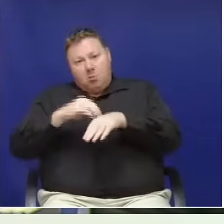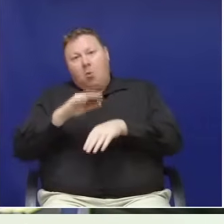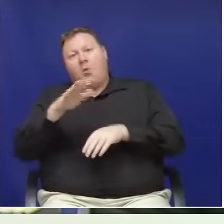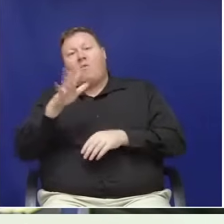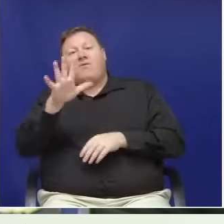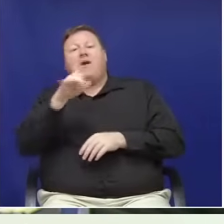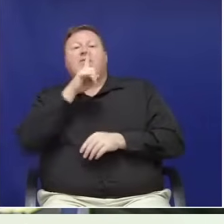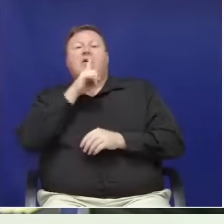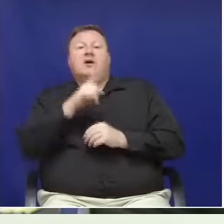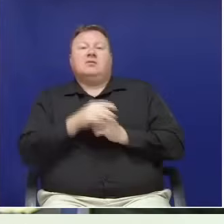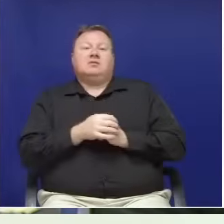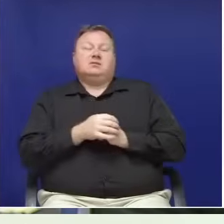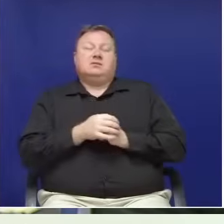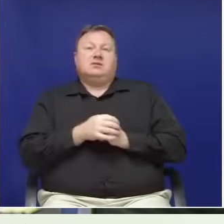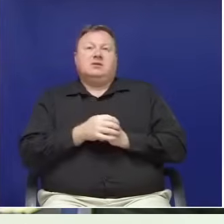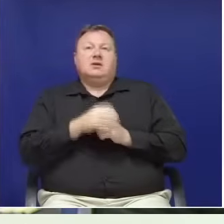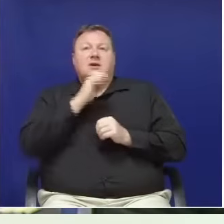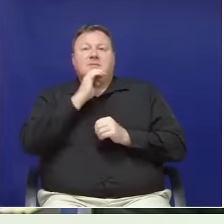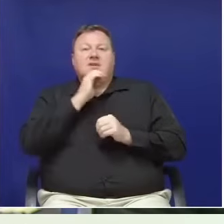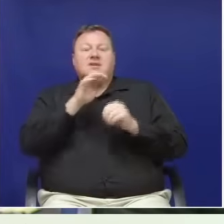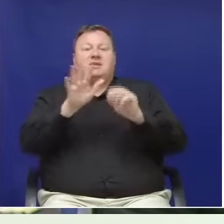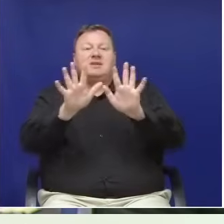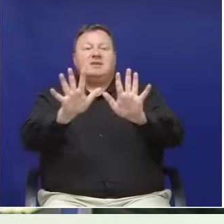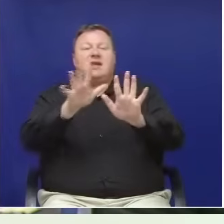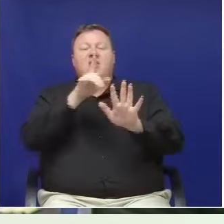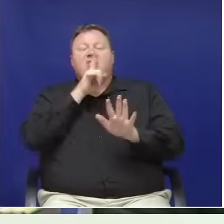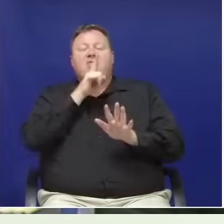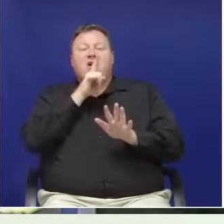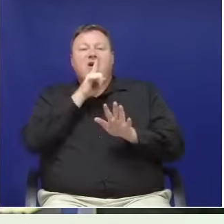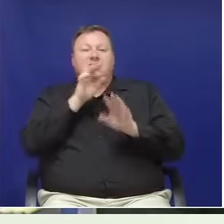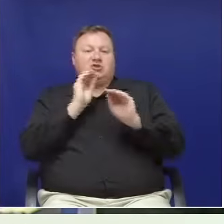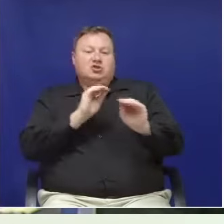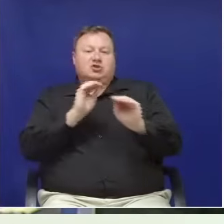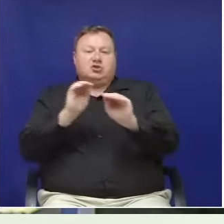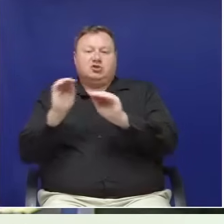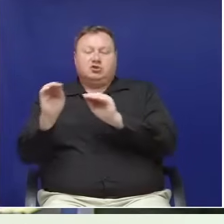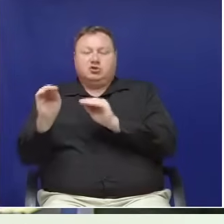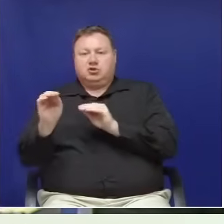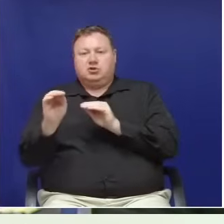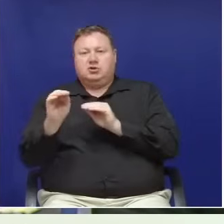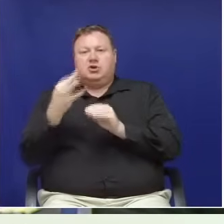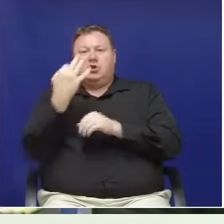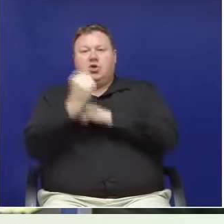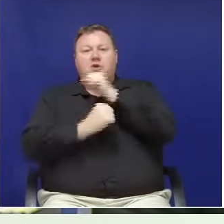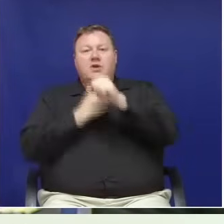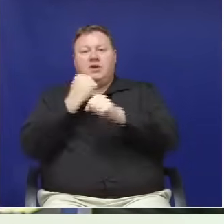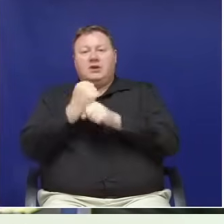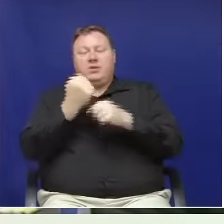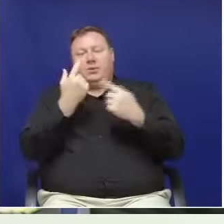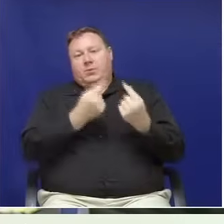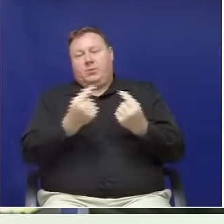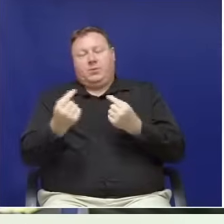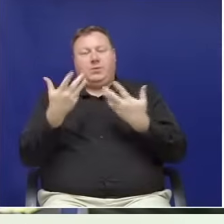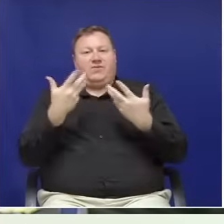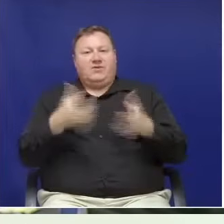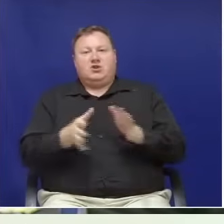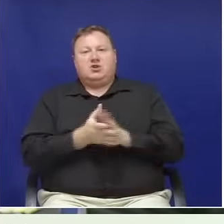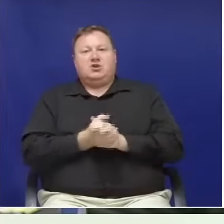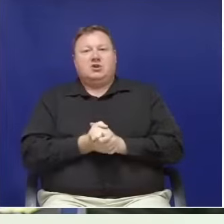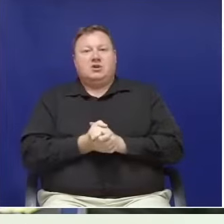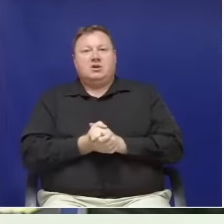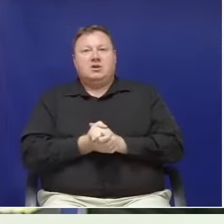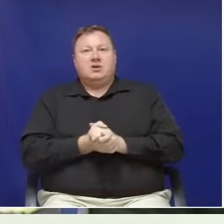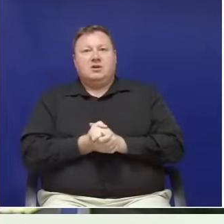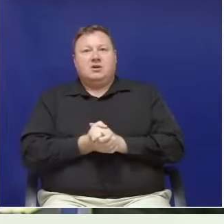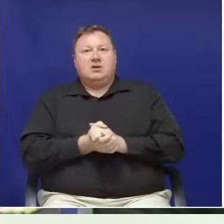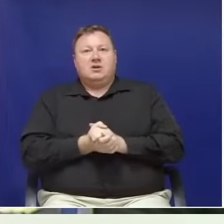we trained 10,000 officers in the past 3 years, which our academies could